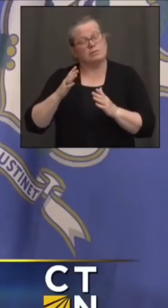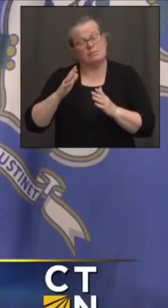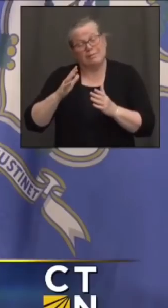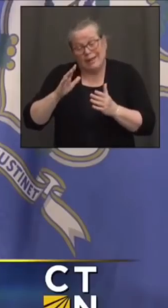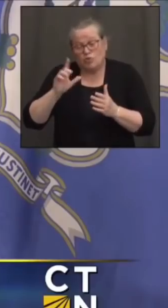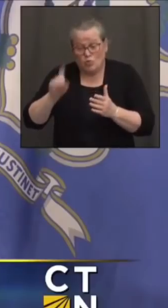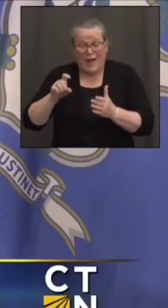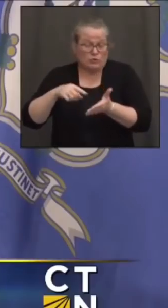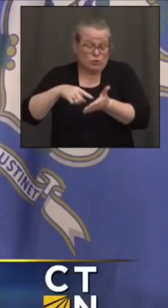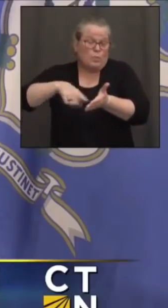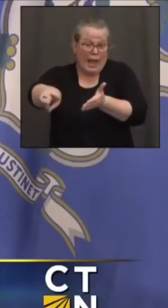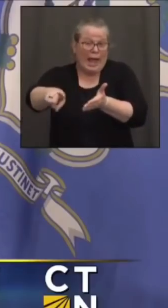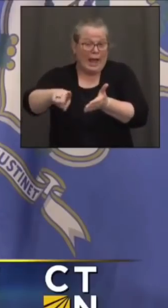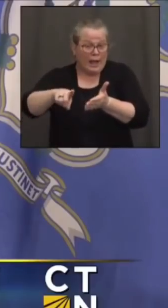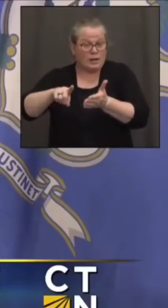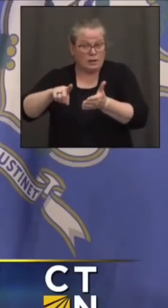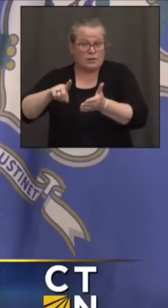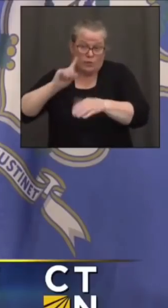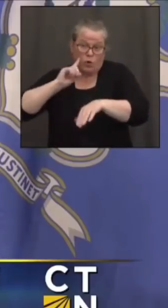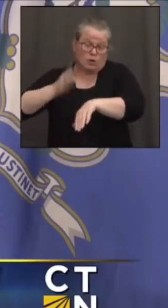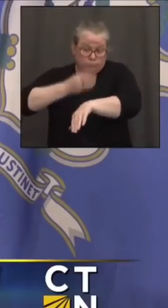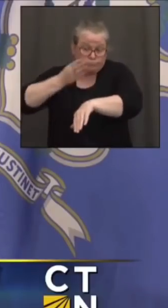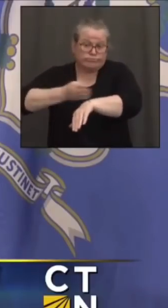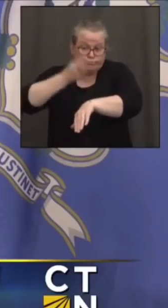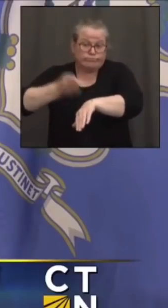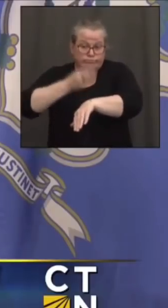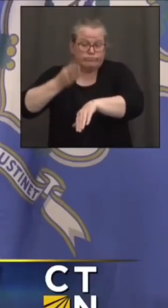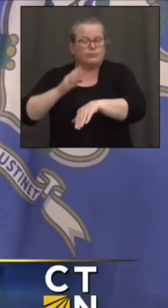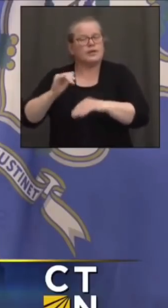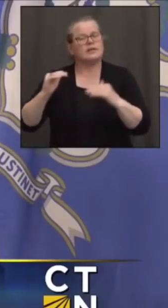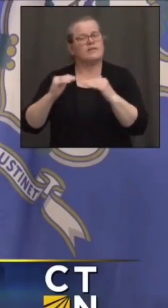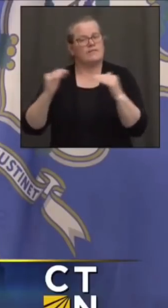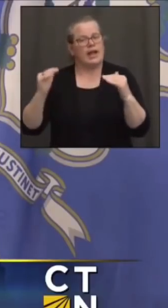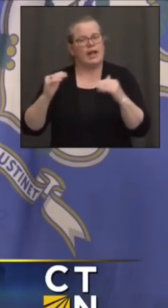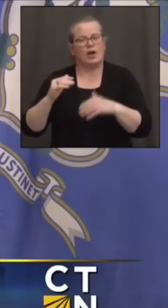life. This is a fair way to do it. Put a small fee on